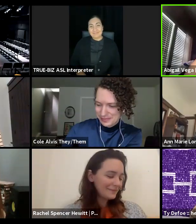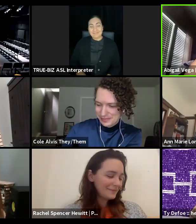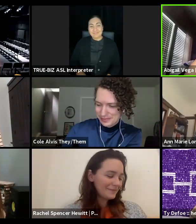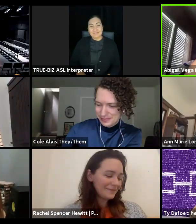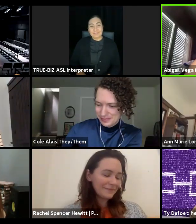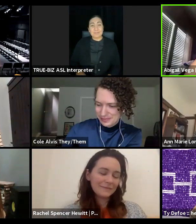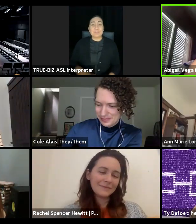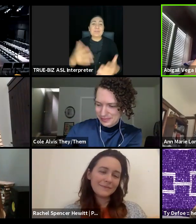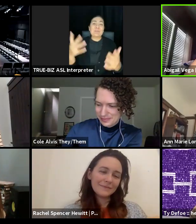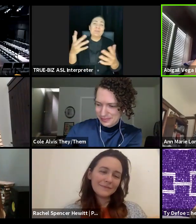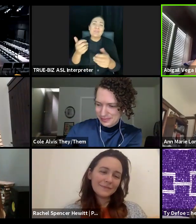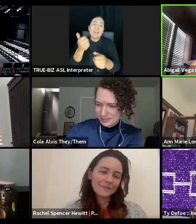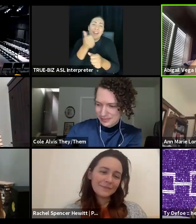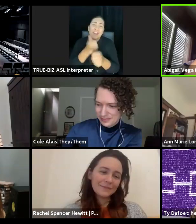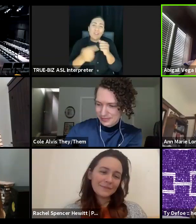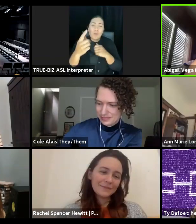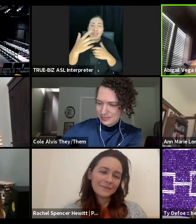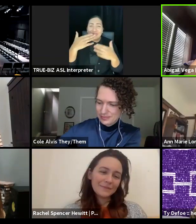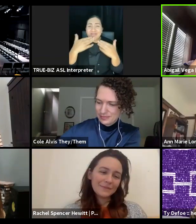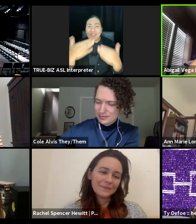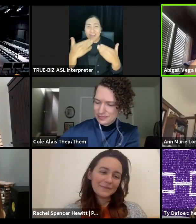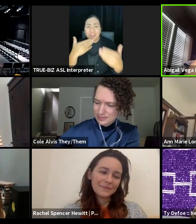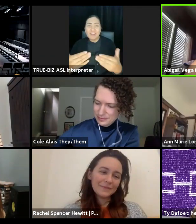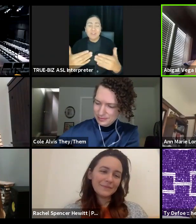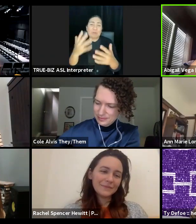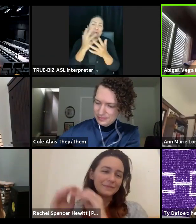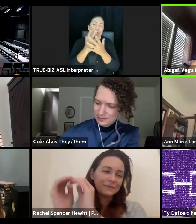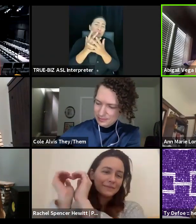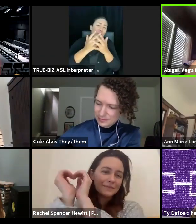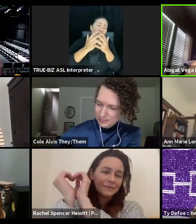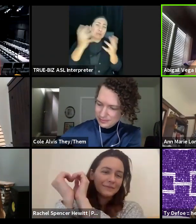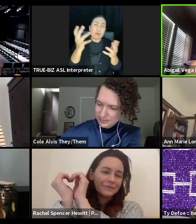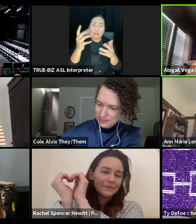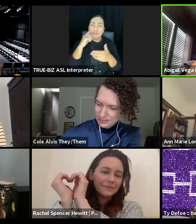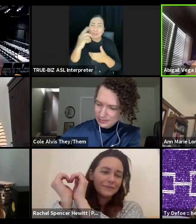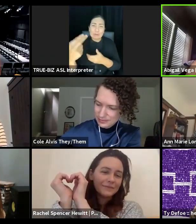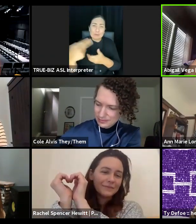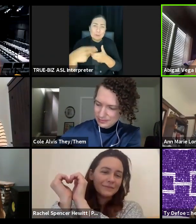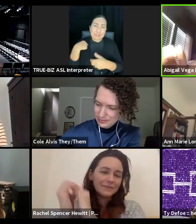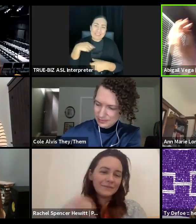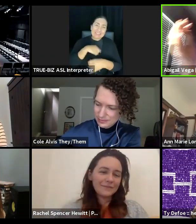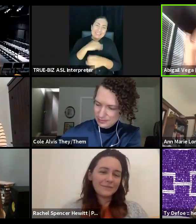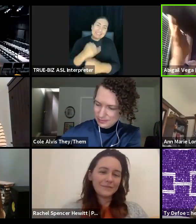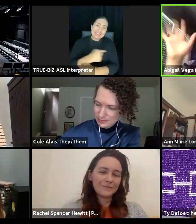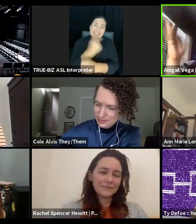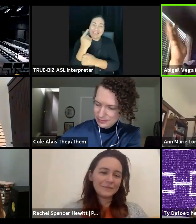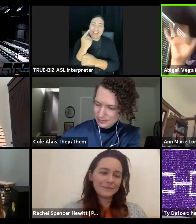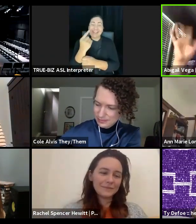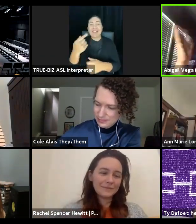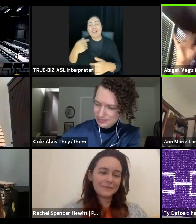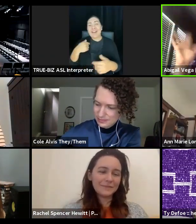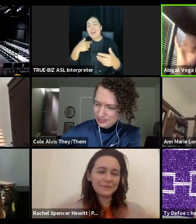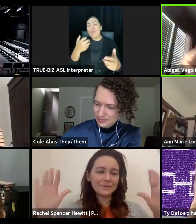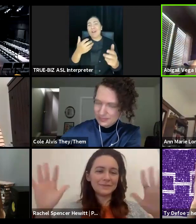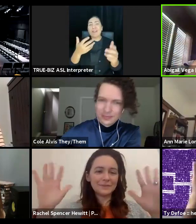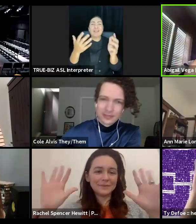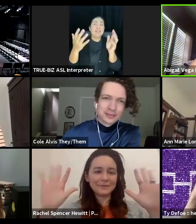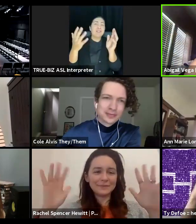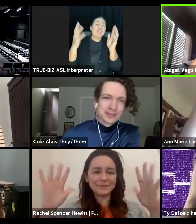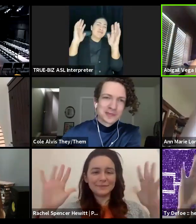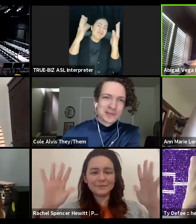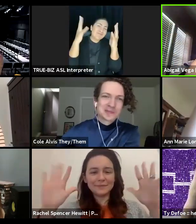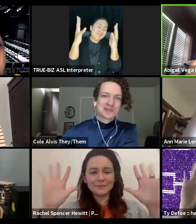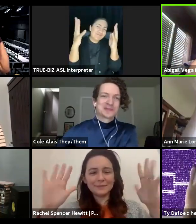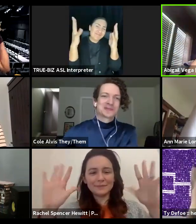Well, everyone, thank you so much for being with us today. So I just want to give a round of applause